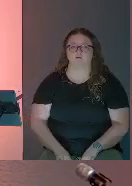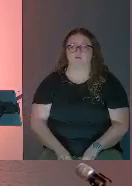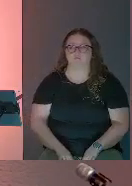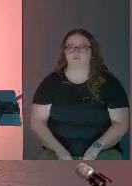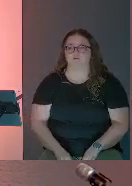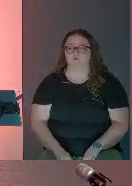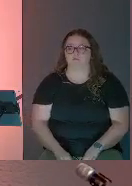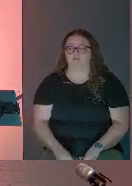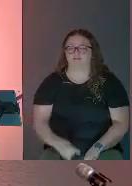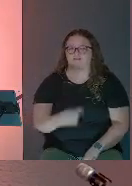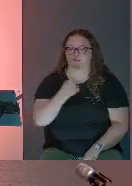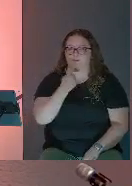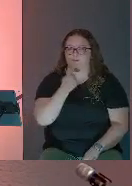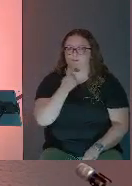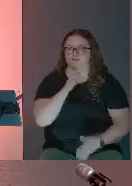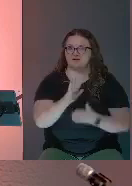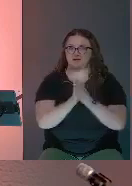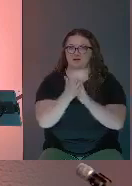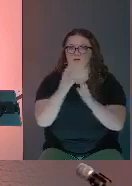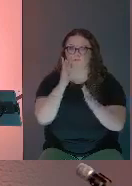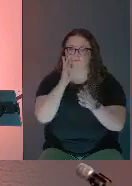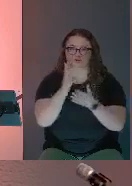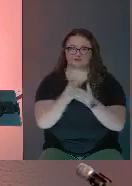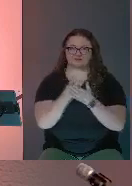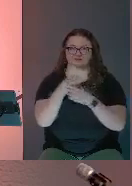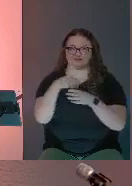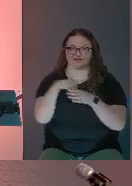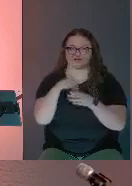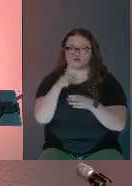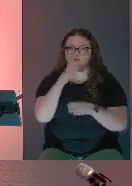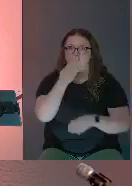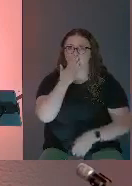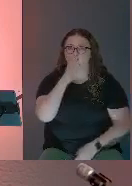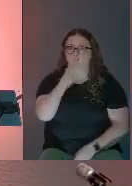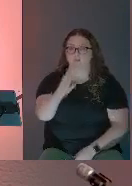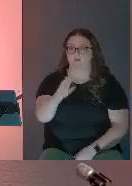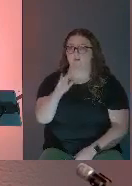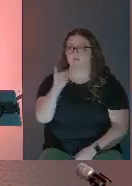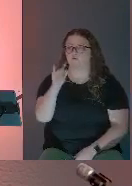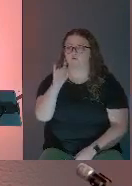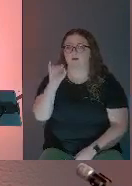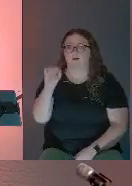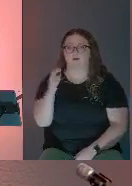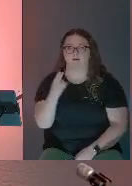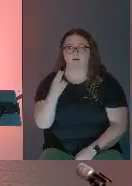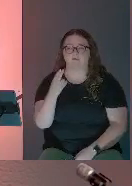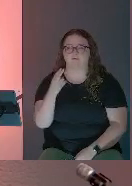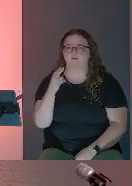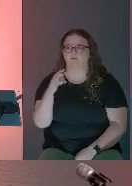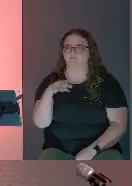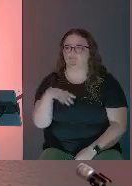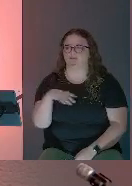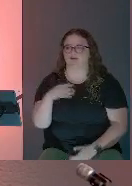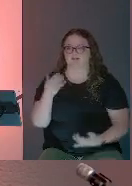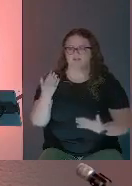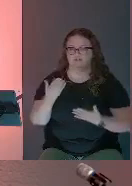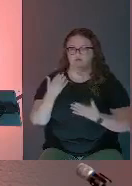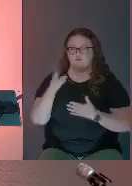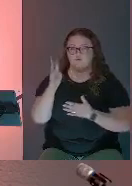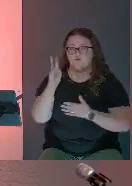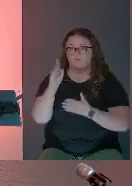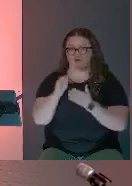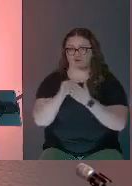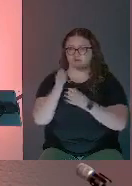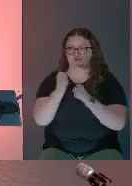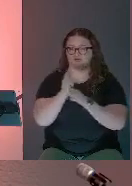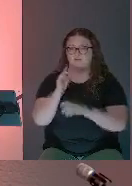in Jerusalem and in Judea and Samaria and the uttermost. And here we are 2,000 years later in Santa Fe, New Mexico. And now